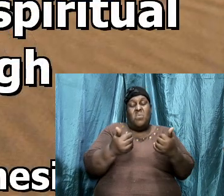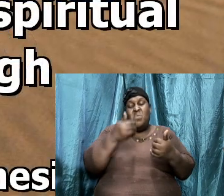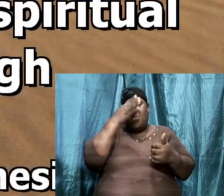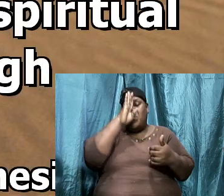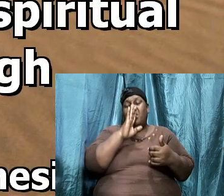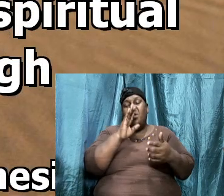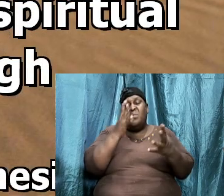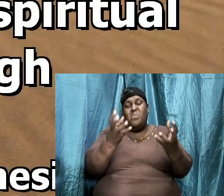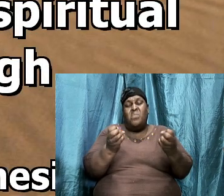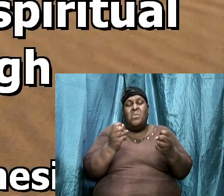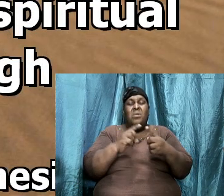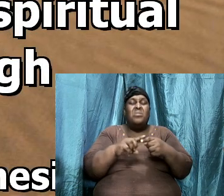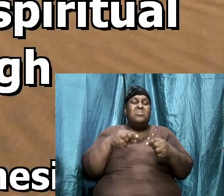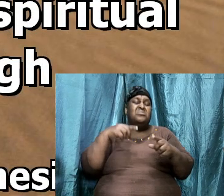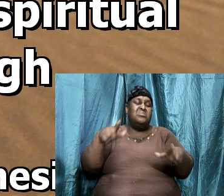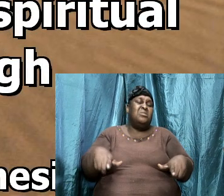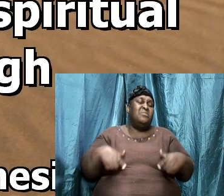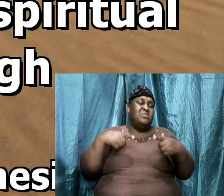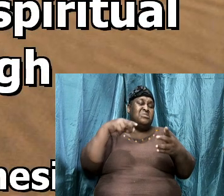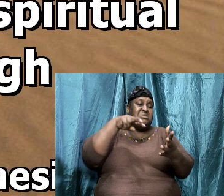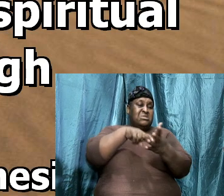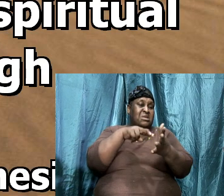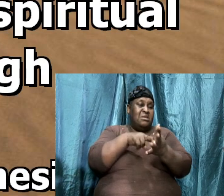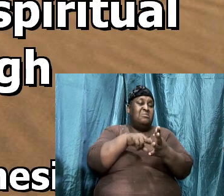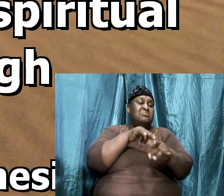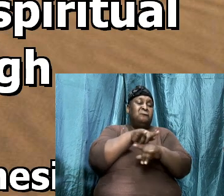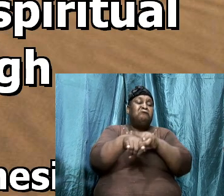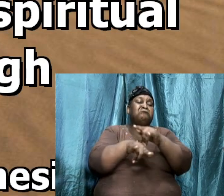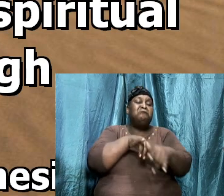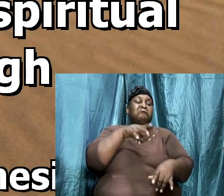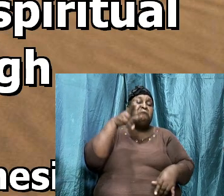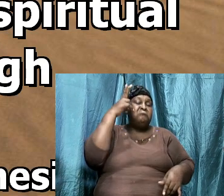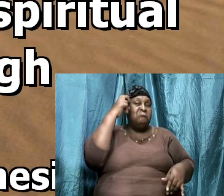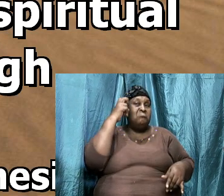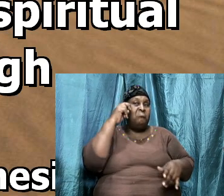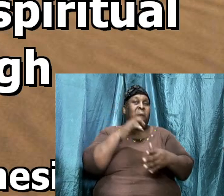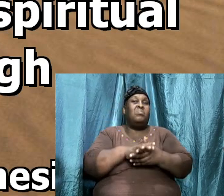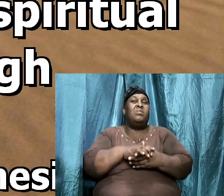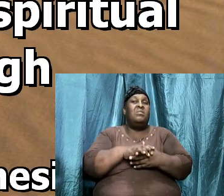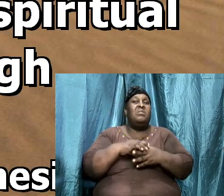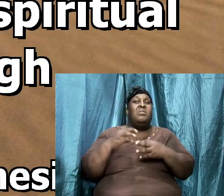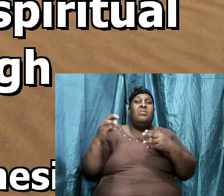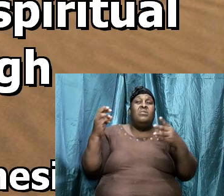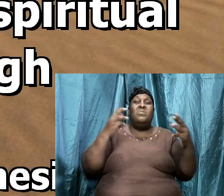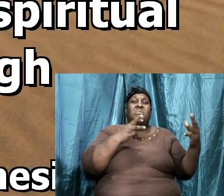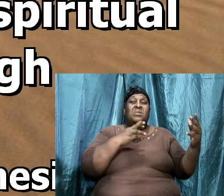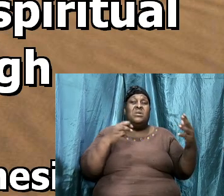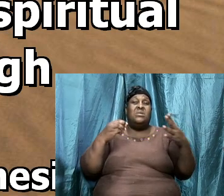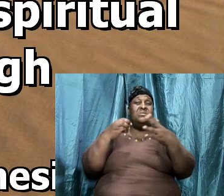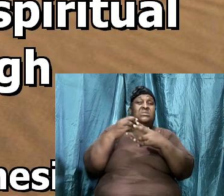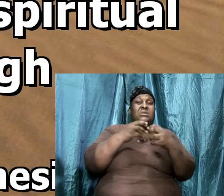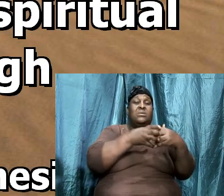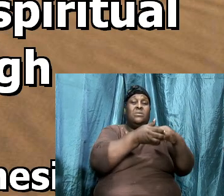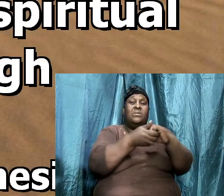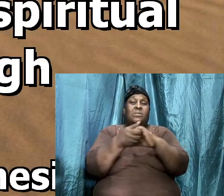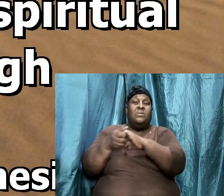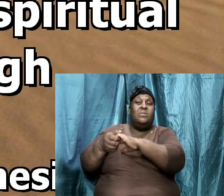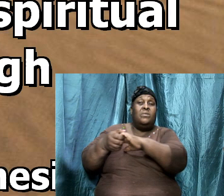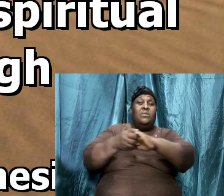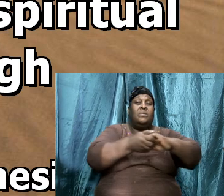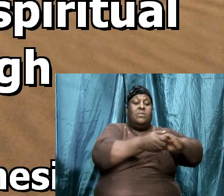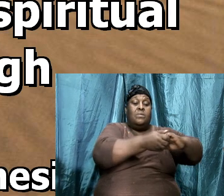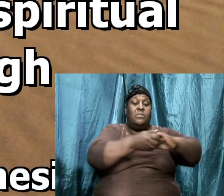For we wrestle not against flesh and blood, but against principalities, against powers, against